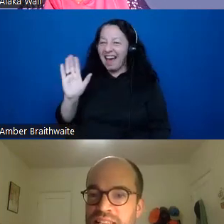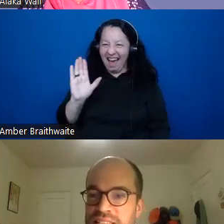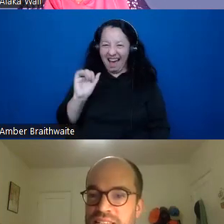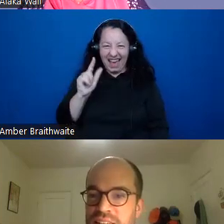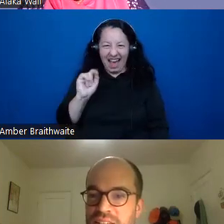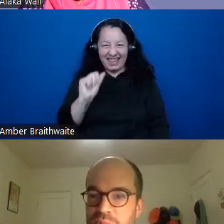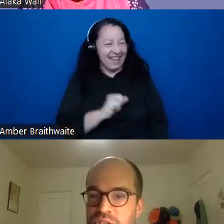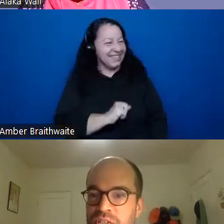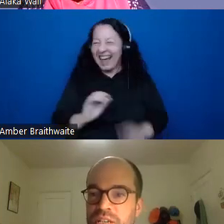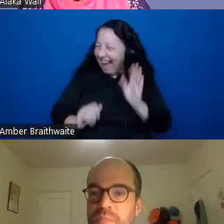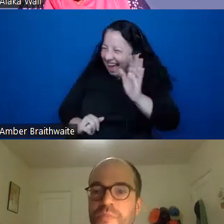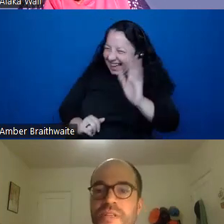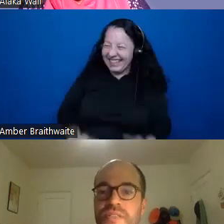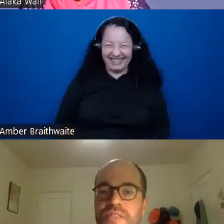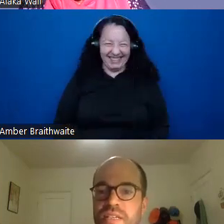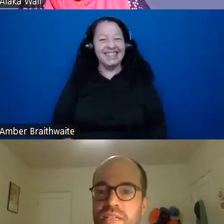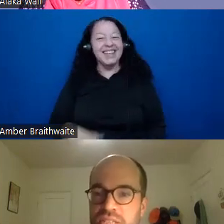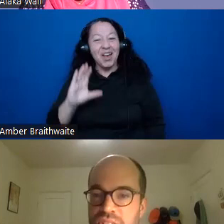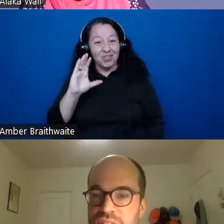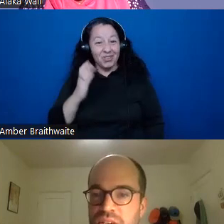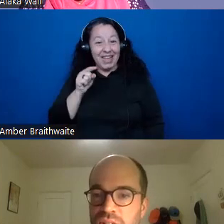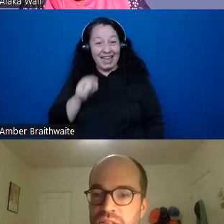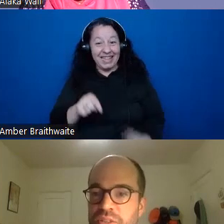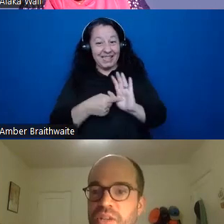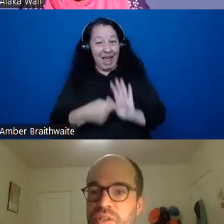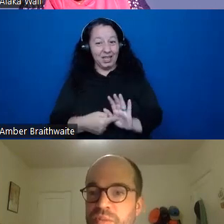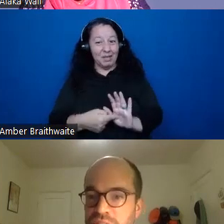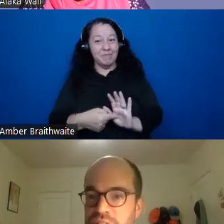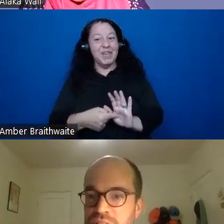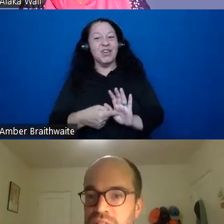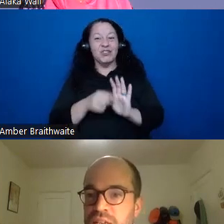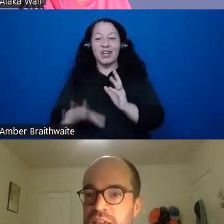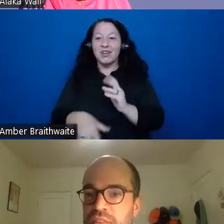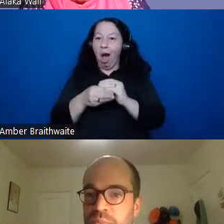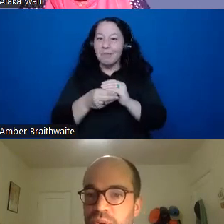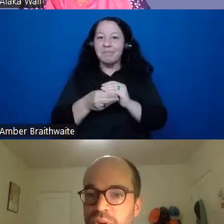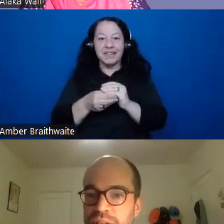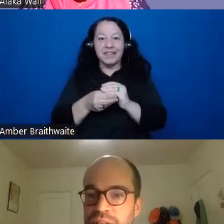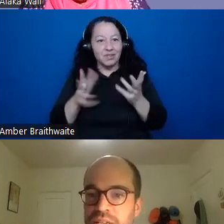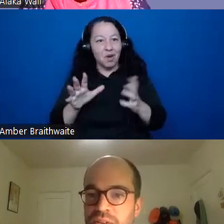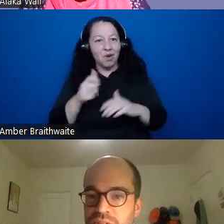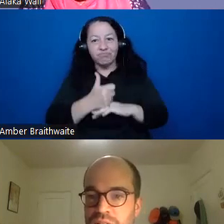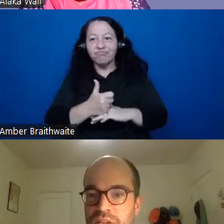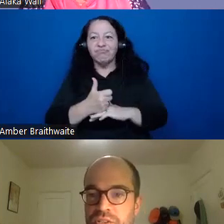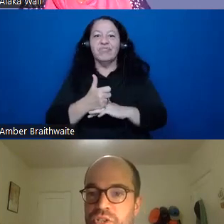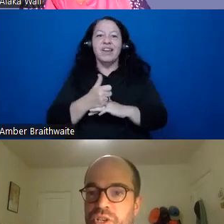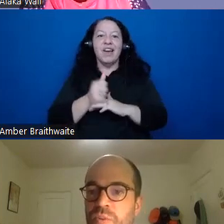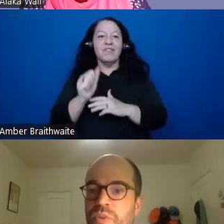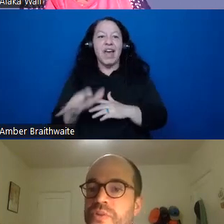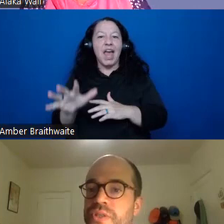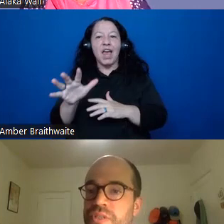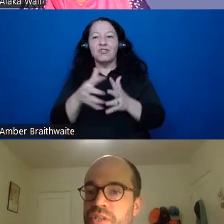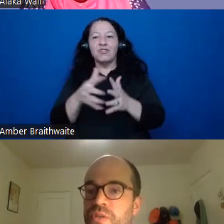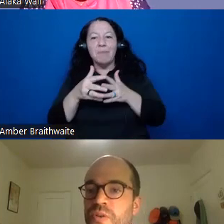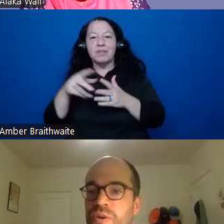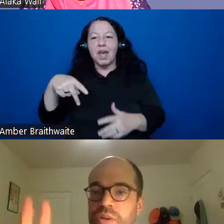looks like this exhibition complements the existing Hall of the Ancient Americas and the Pawnee Earth Lodge. Will